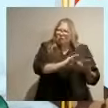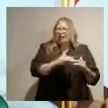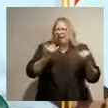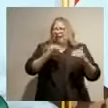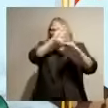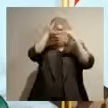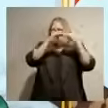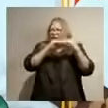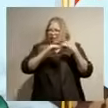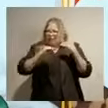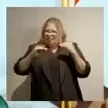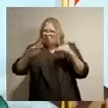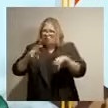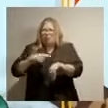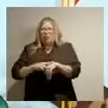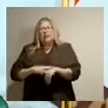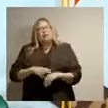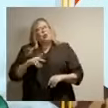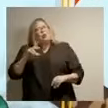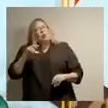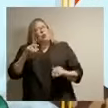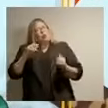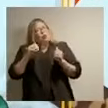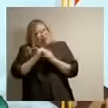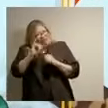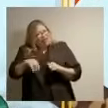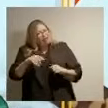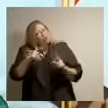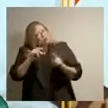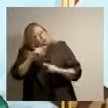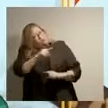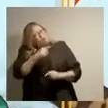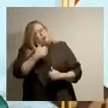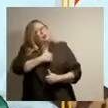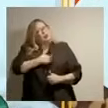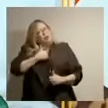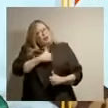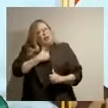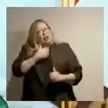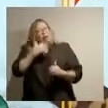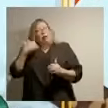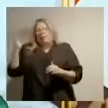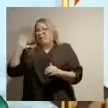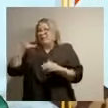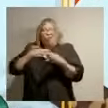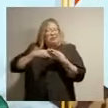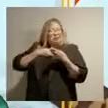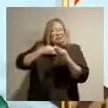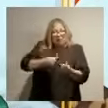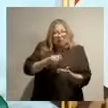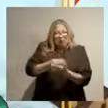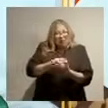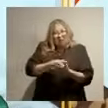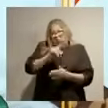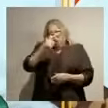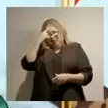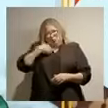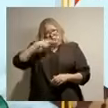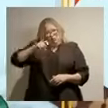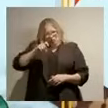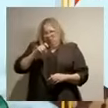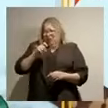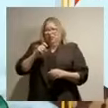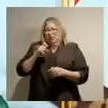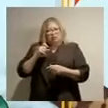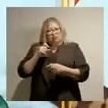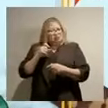you regret decisions made previously, spending decisions on that when we yeah. had all this money? Should we have been more prudent in saving and 93%.